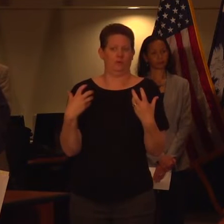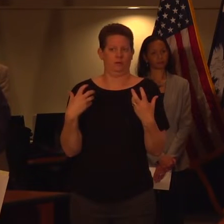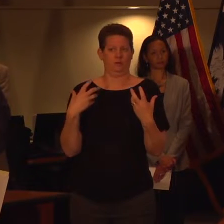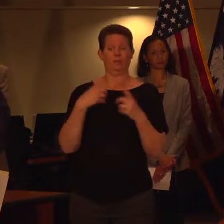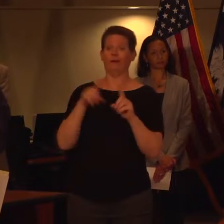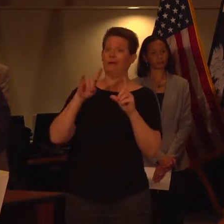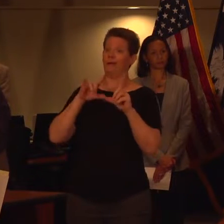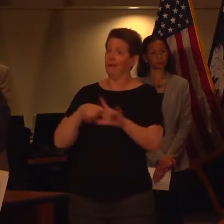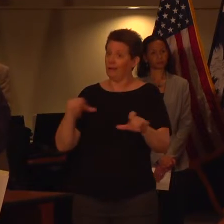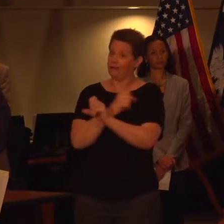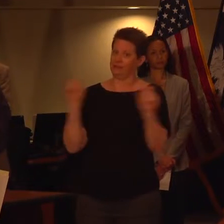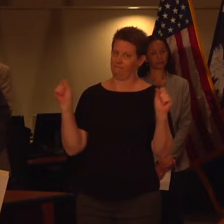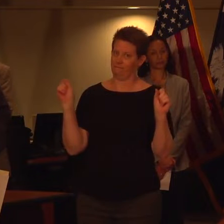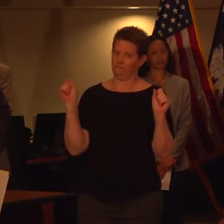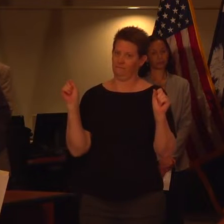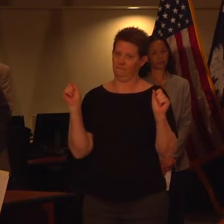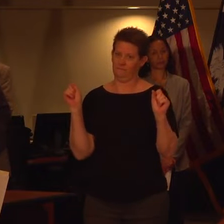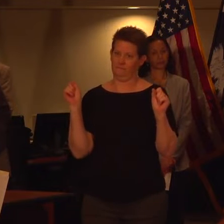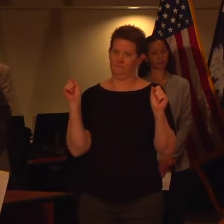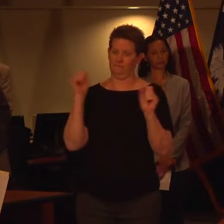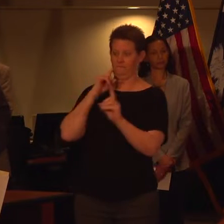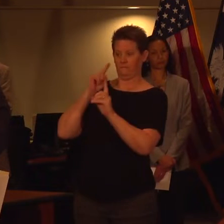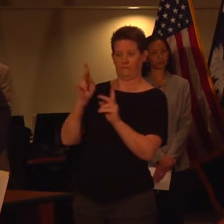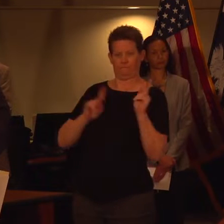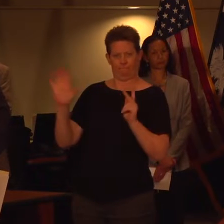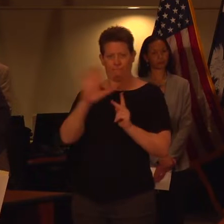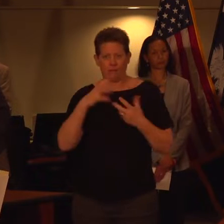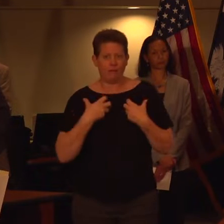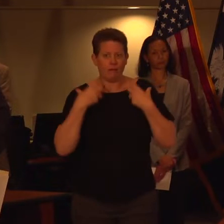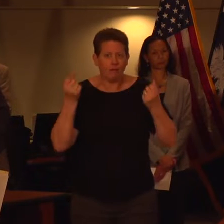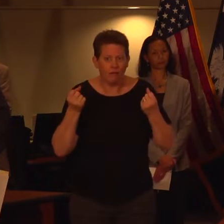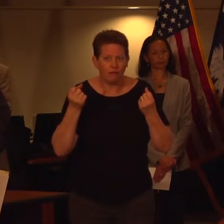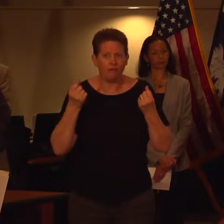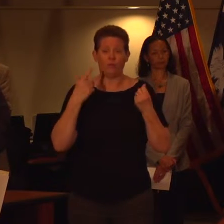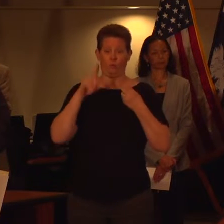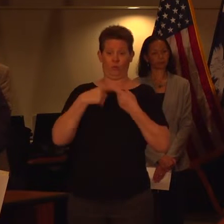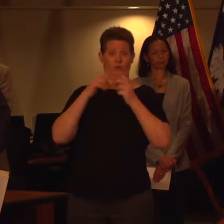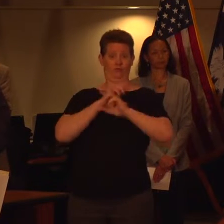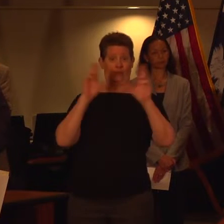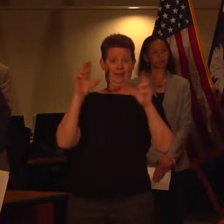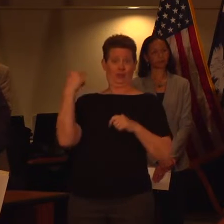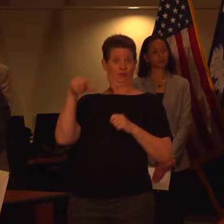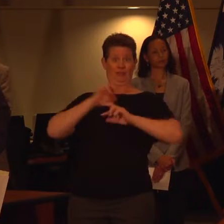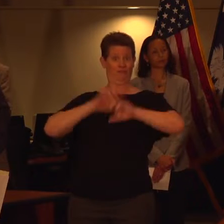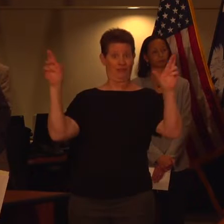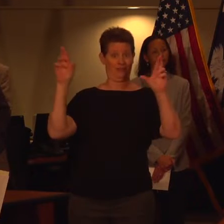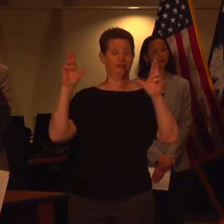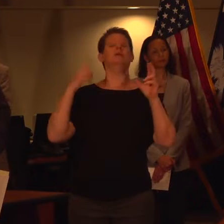safely as we can with the health of the people when that green light goes on. So to do